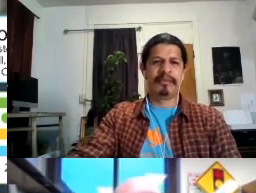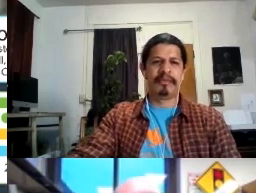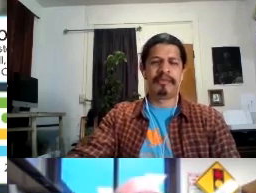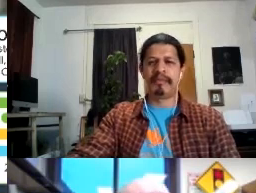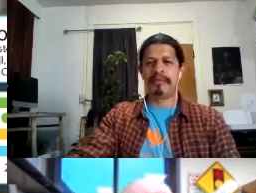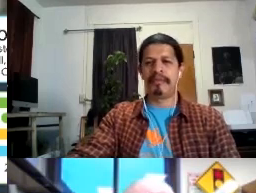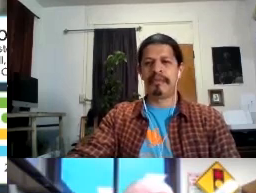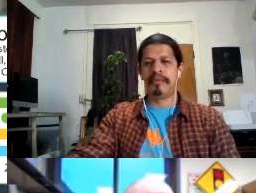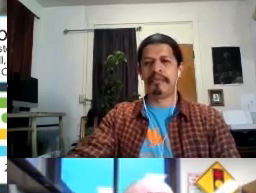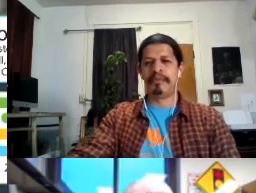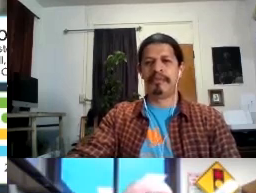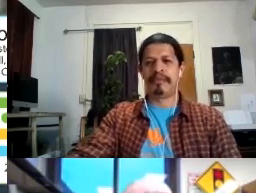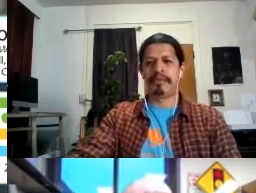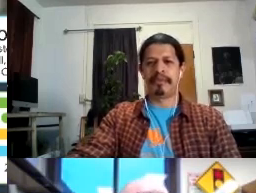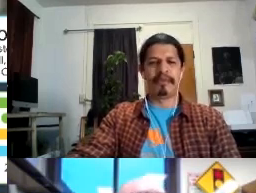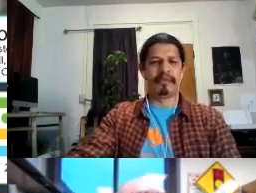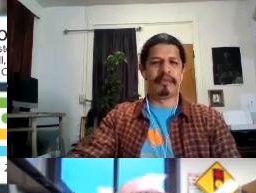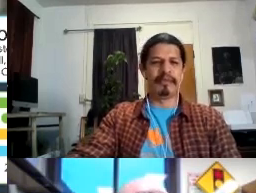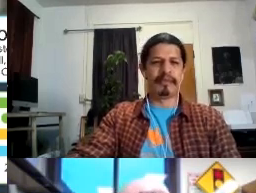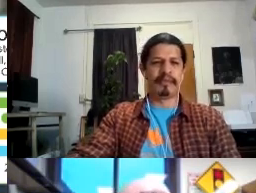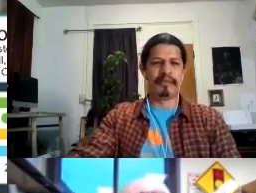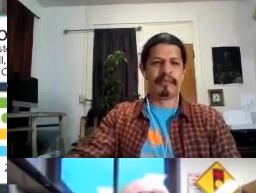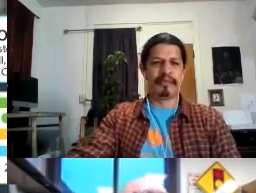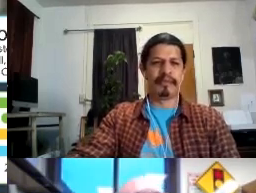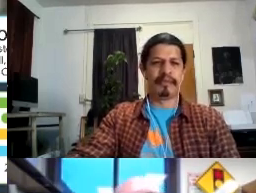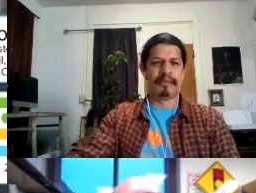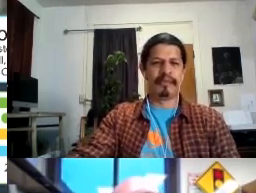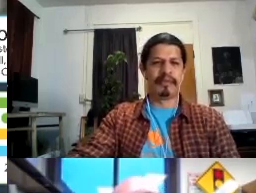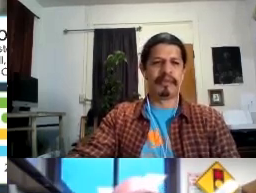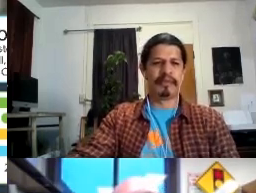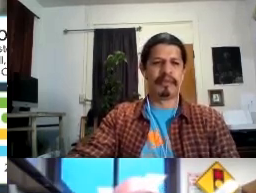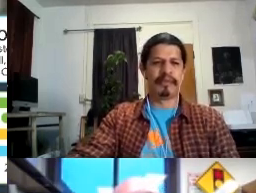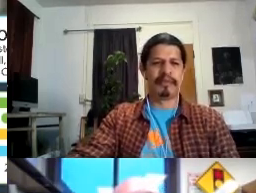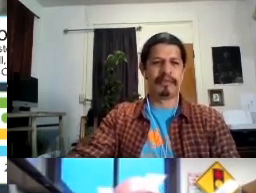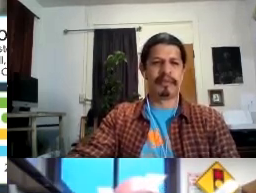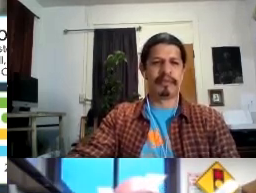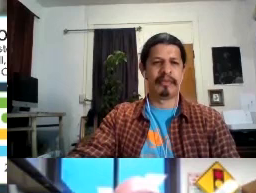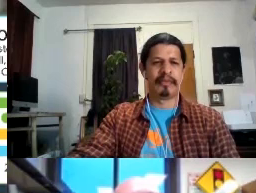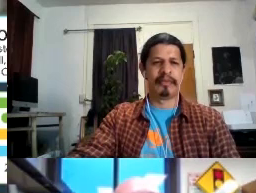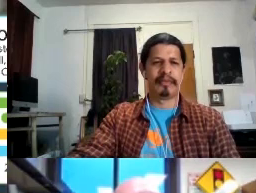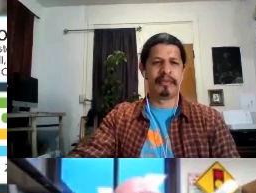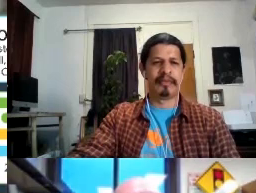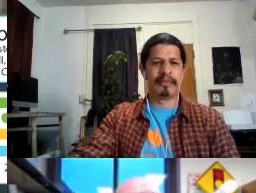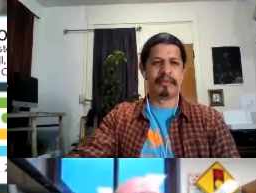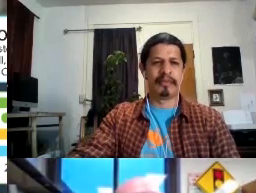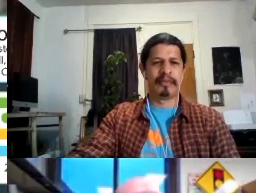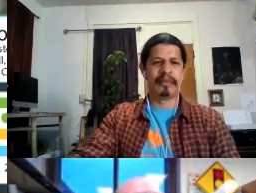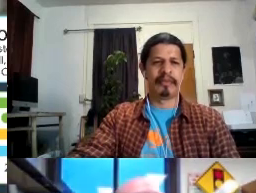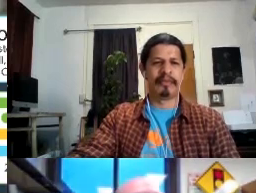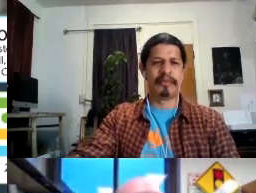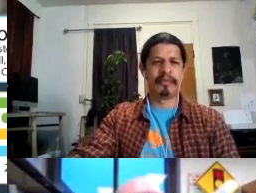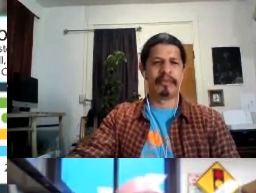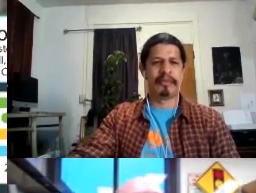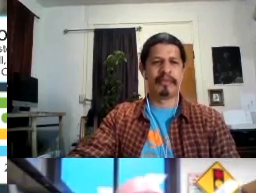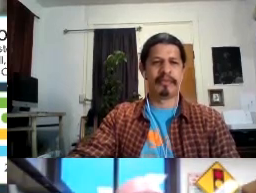Okay, another question is, have you considered avoiding the hill on Brighton by routing cyclists onto Freedmore and Marquise